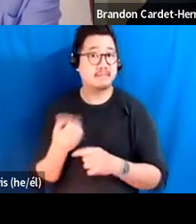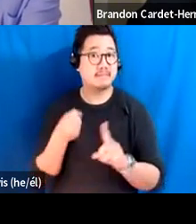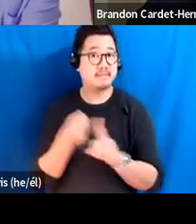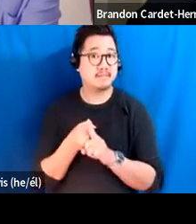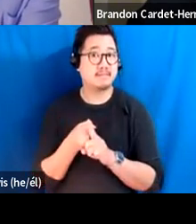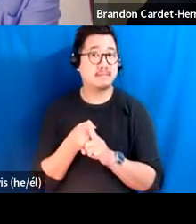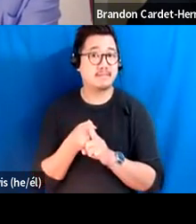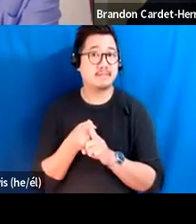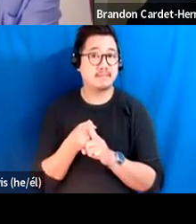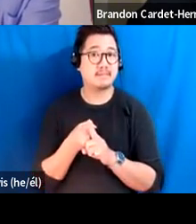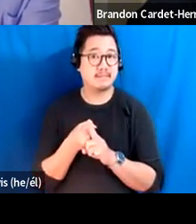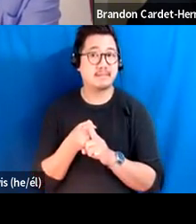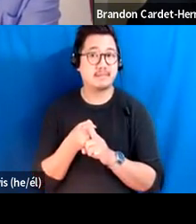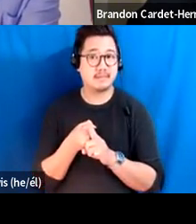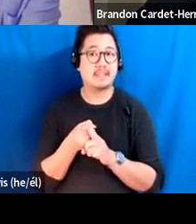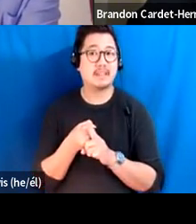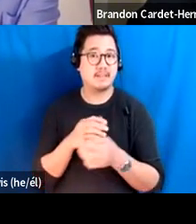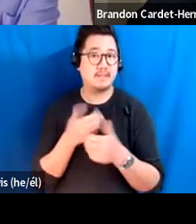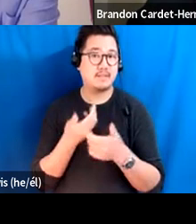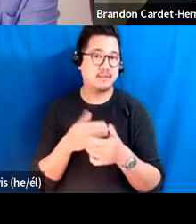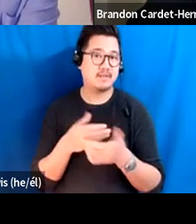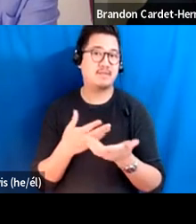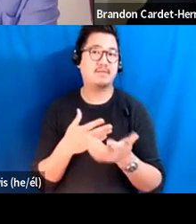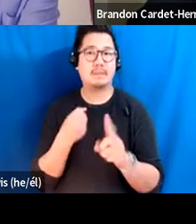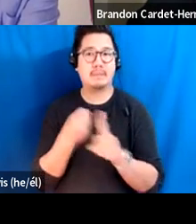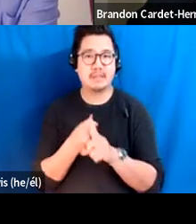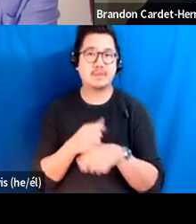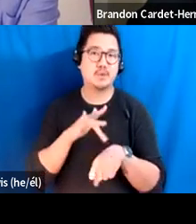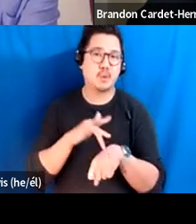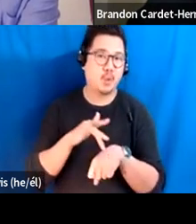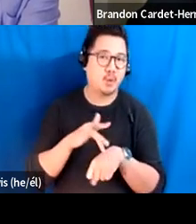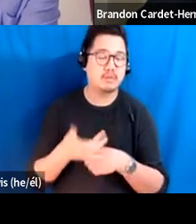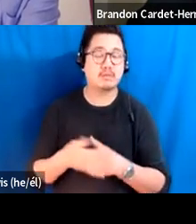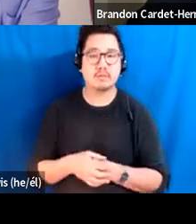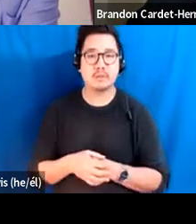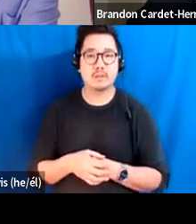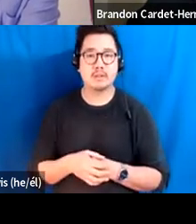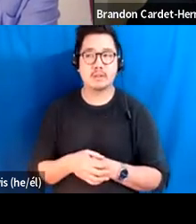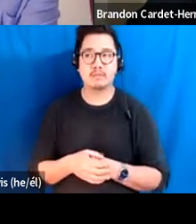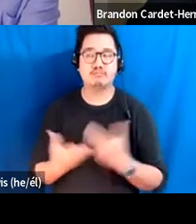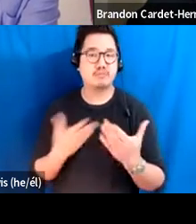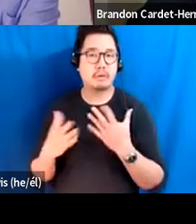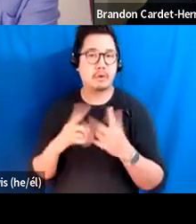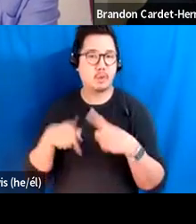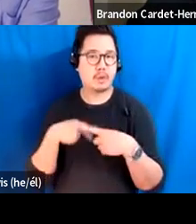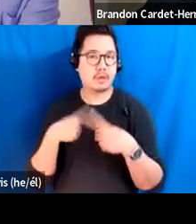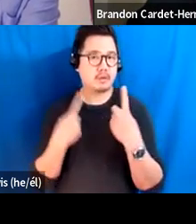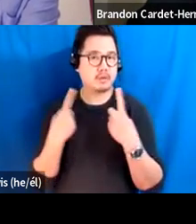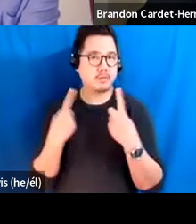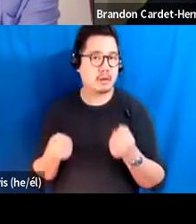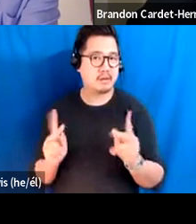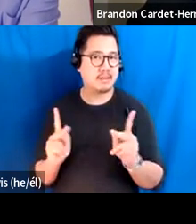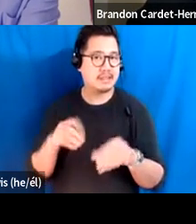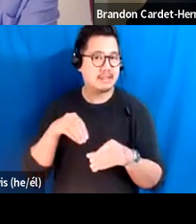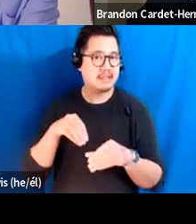student weighted formula resources even when considering the opportunity